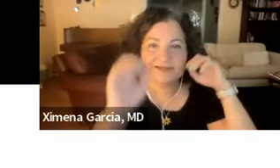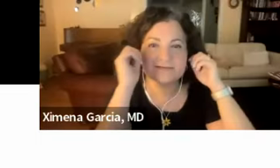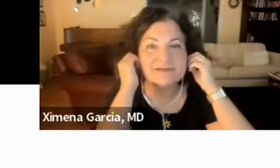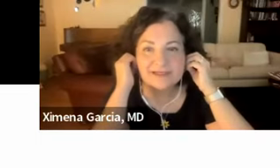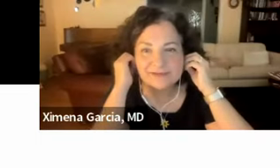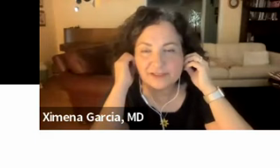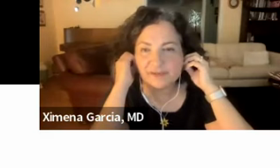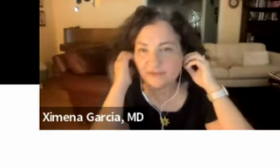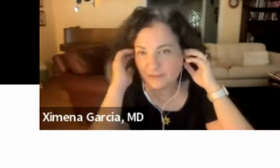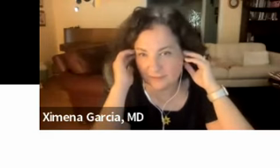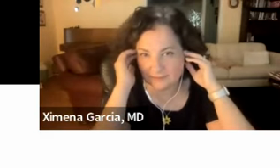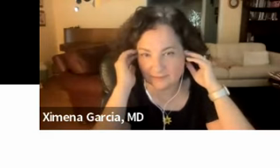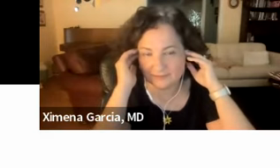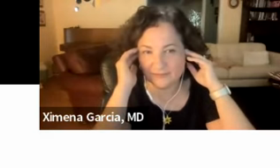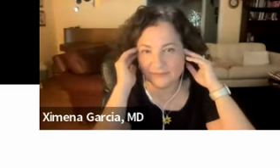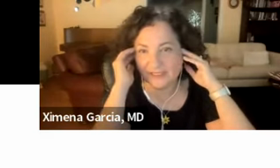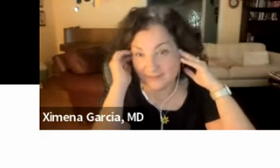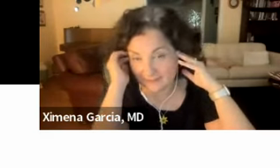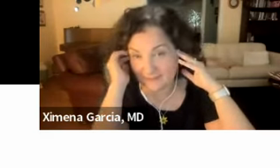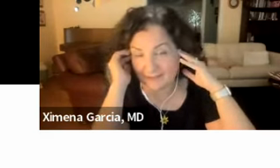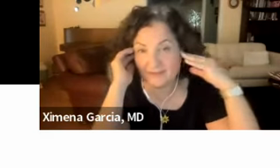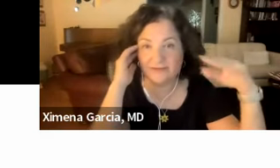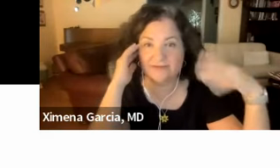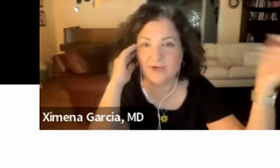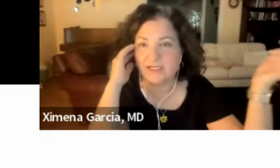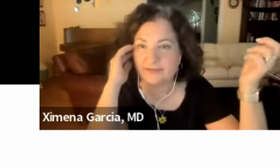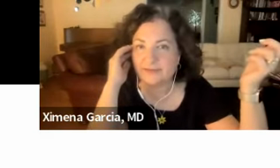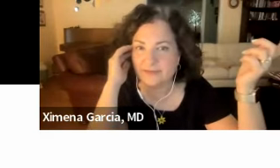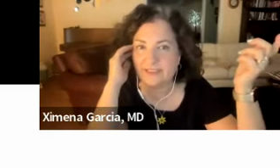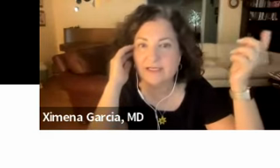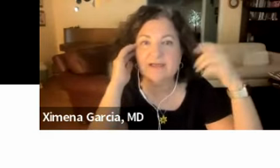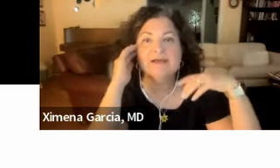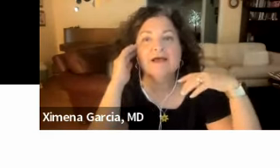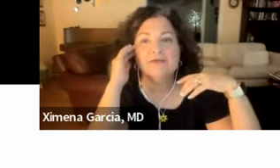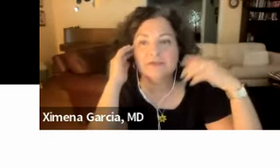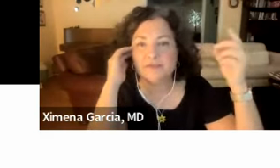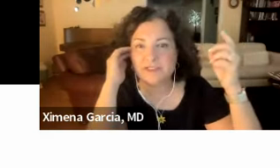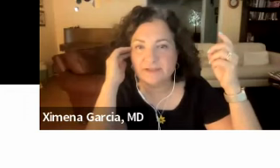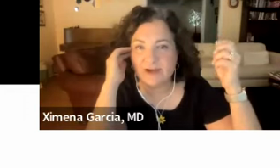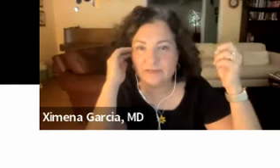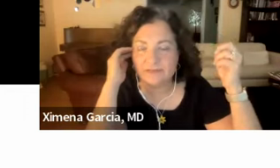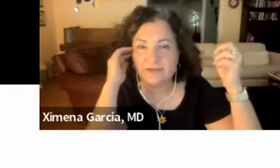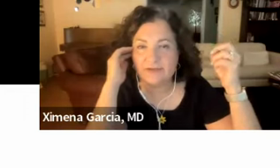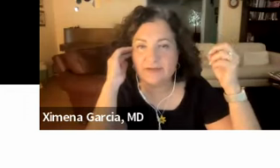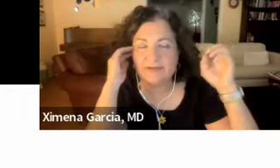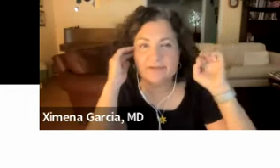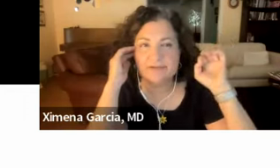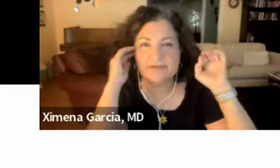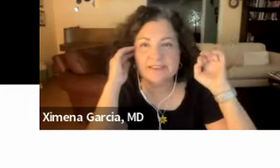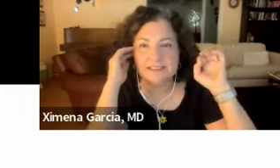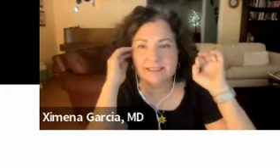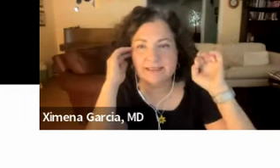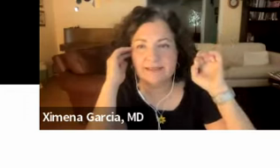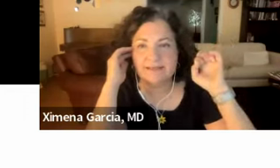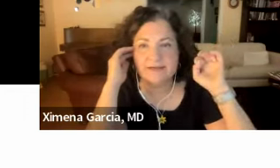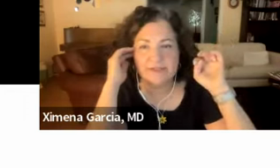Thank you. Thank you, Jamie, for providing the data and also walking us through it. I really appreciate your offer to think through